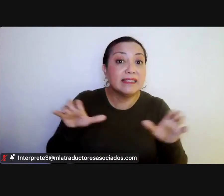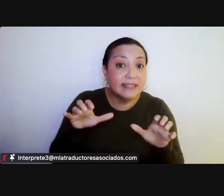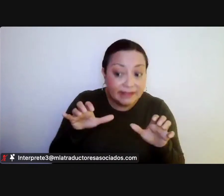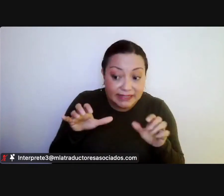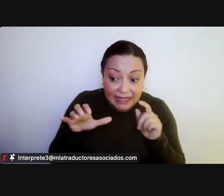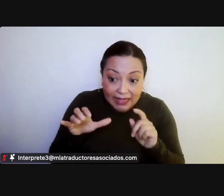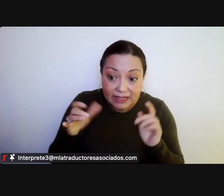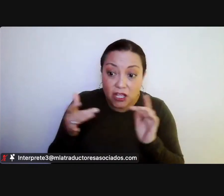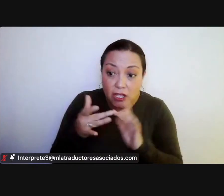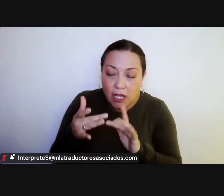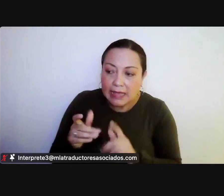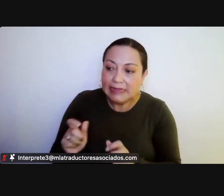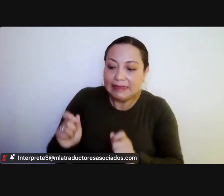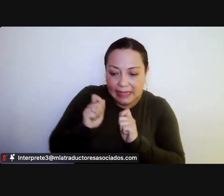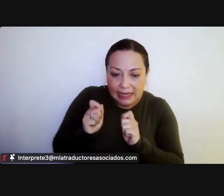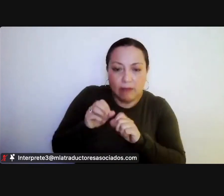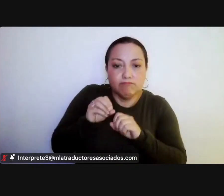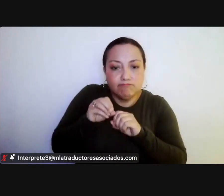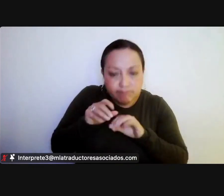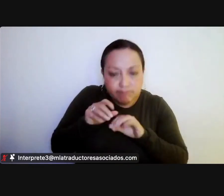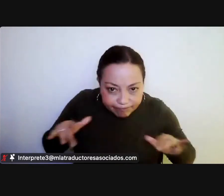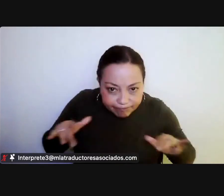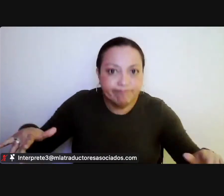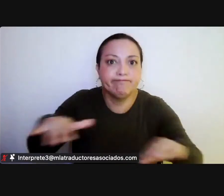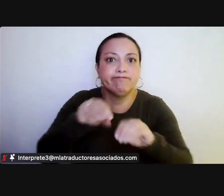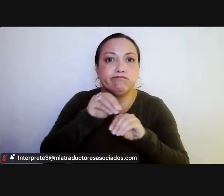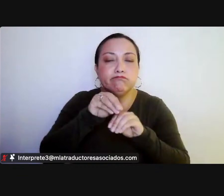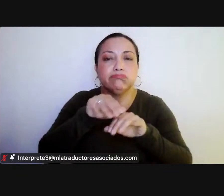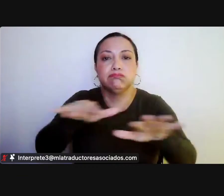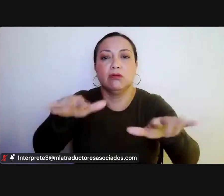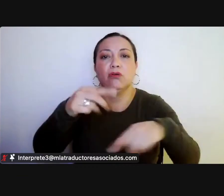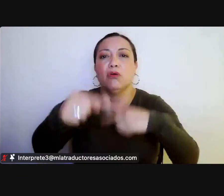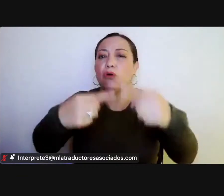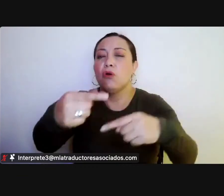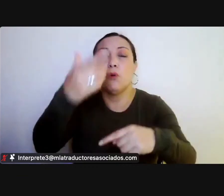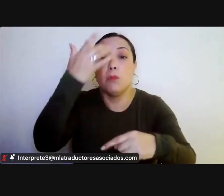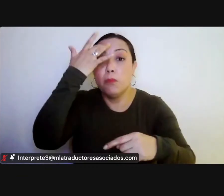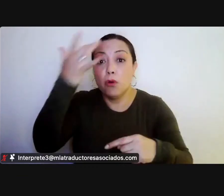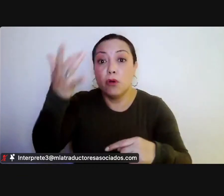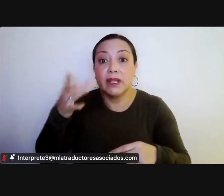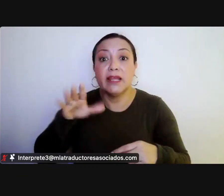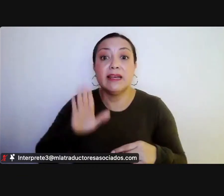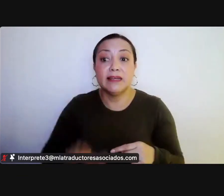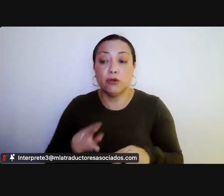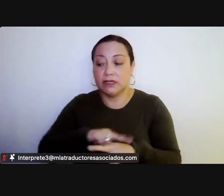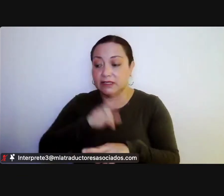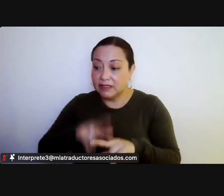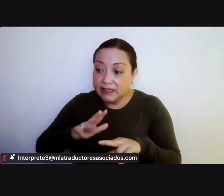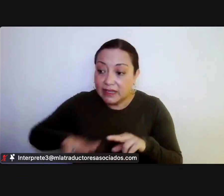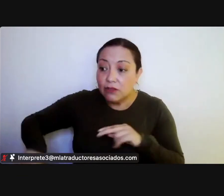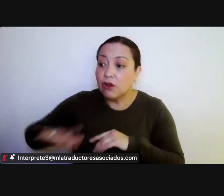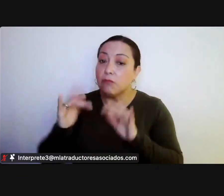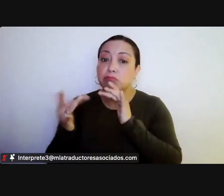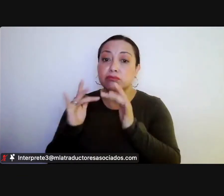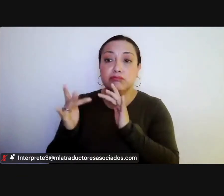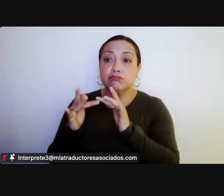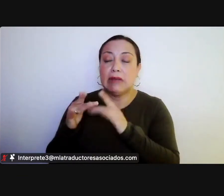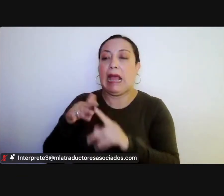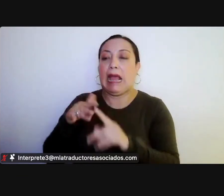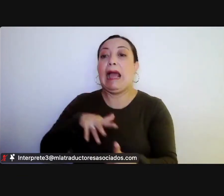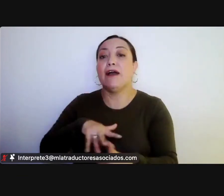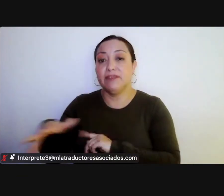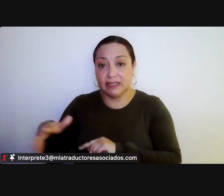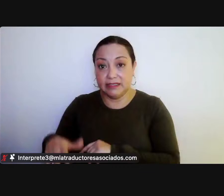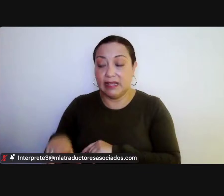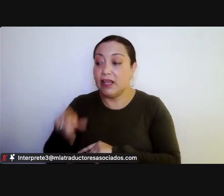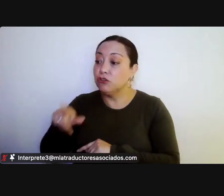human activities that are propellers for diseases, which is changing the